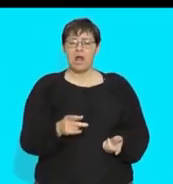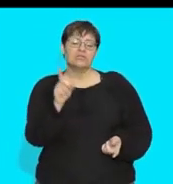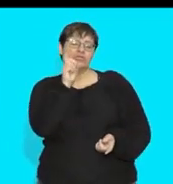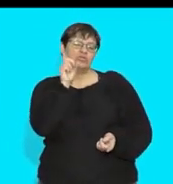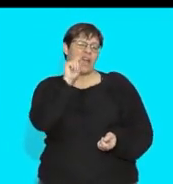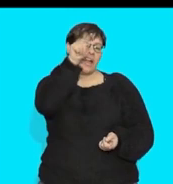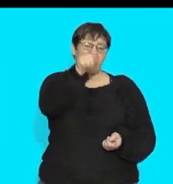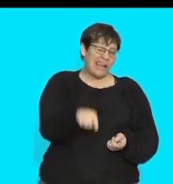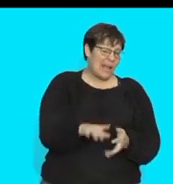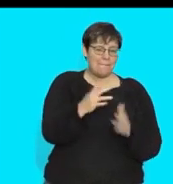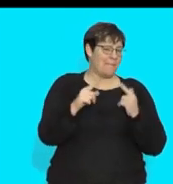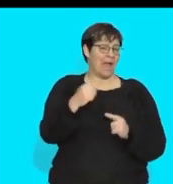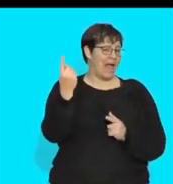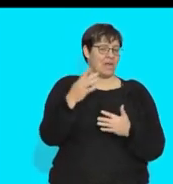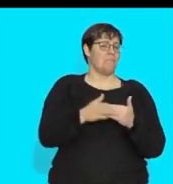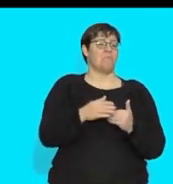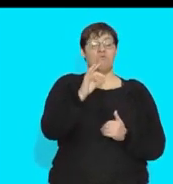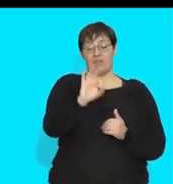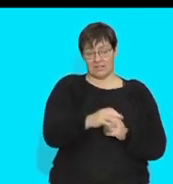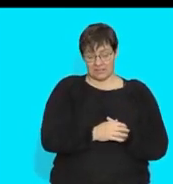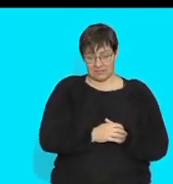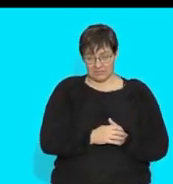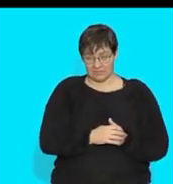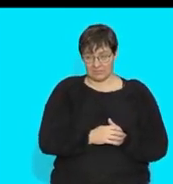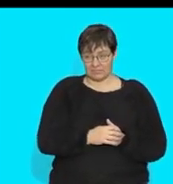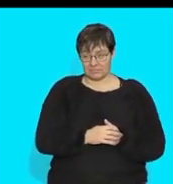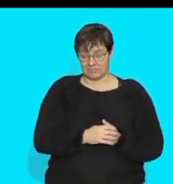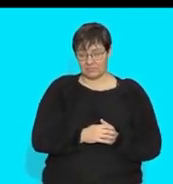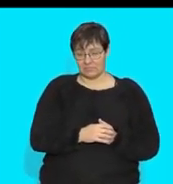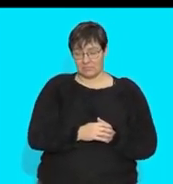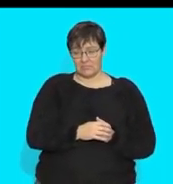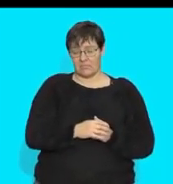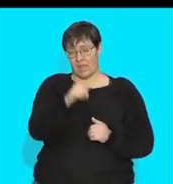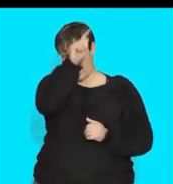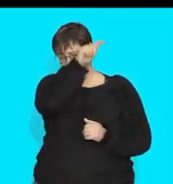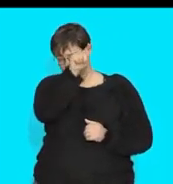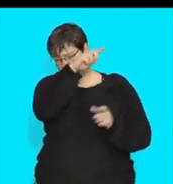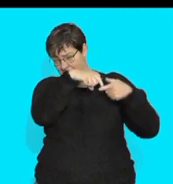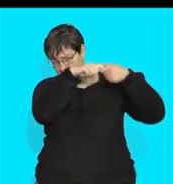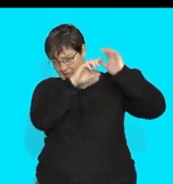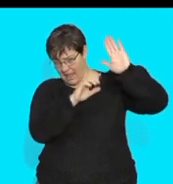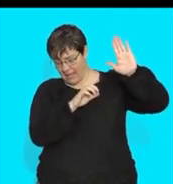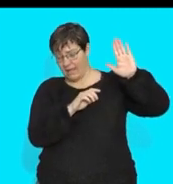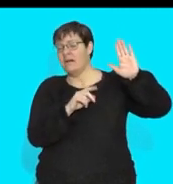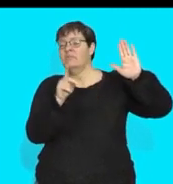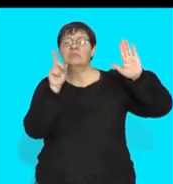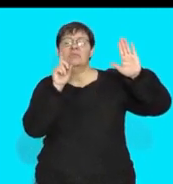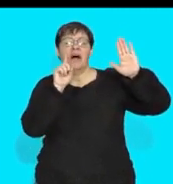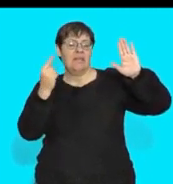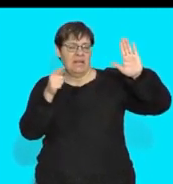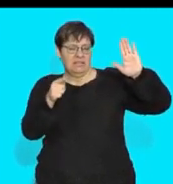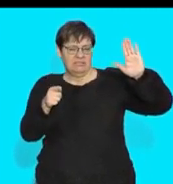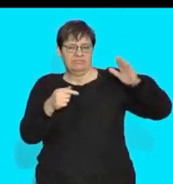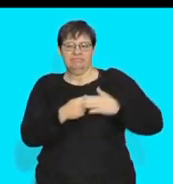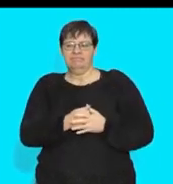go and just double check my answers to make sure that I've got it right. So, I'm circling A, but I just want to double check. Maybe I've got it